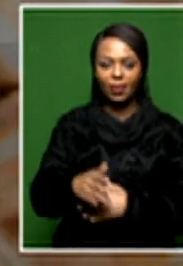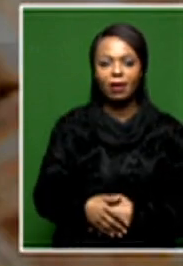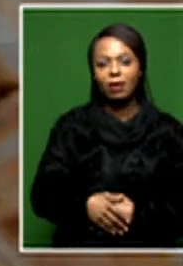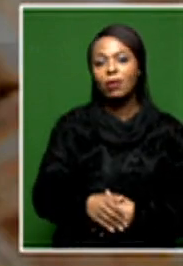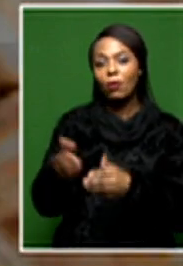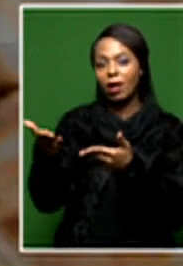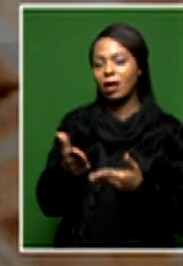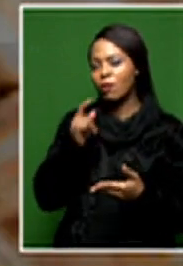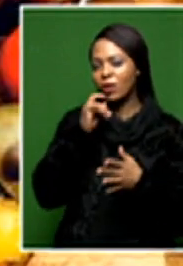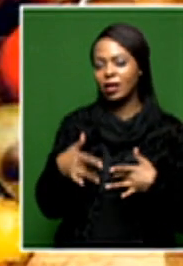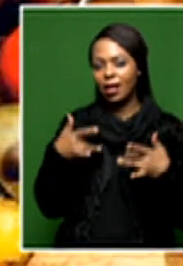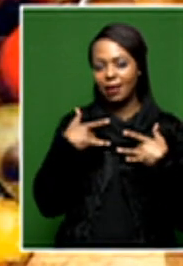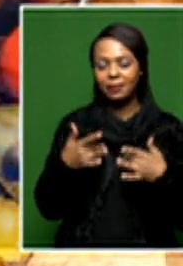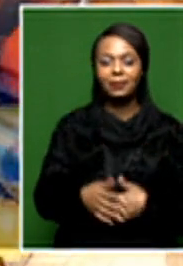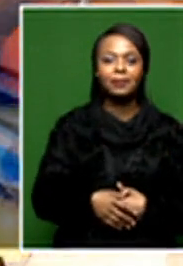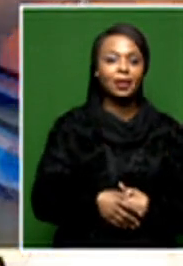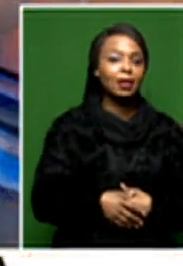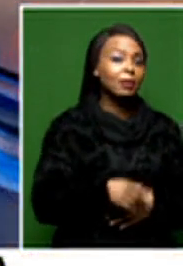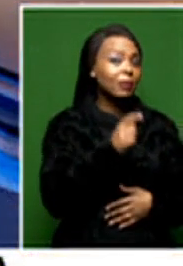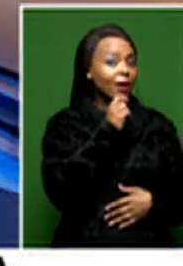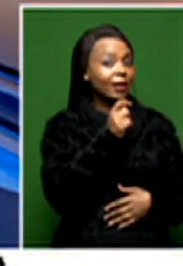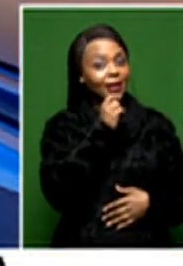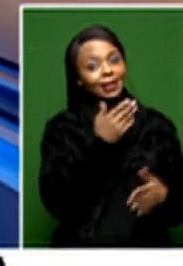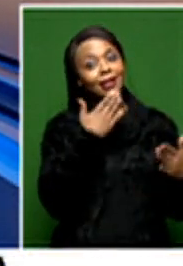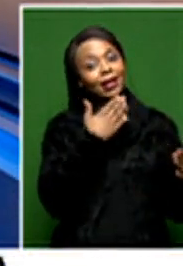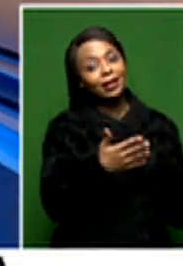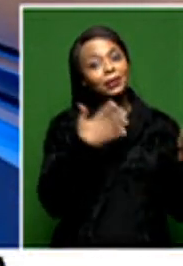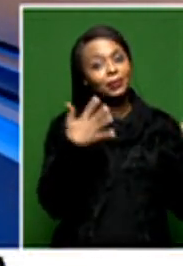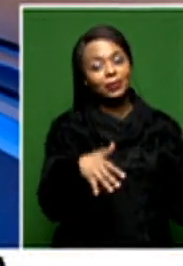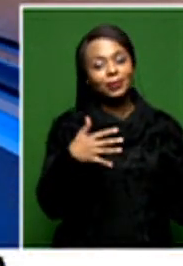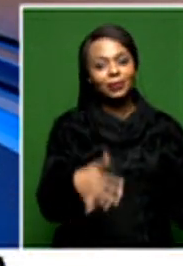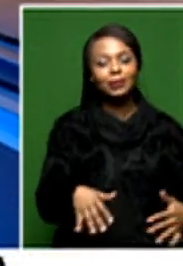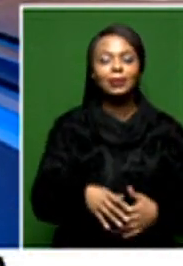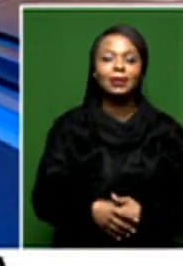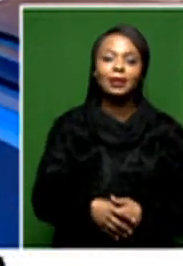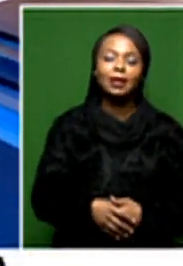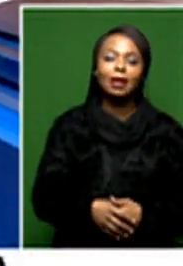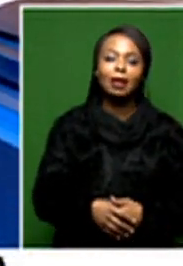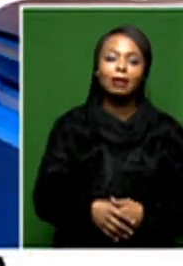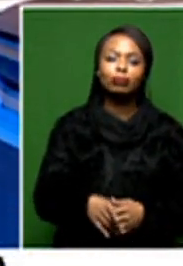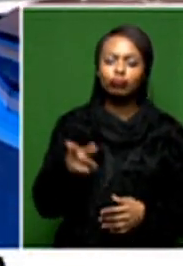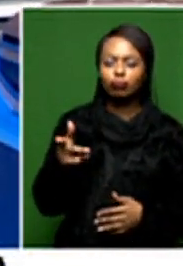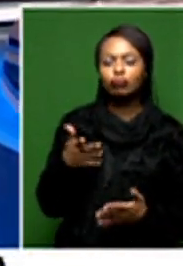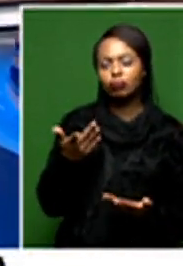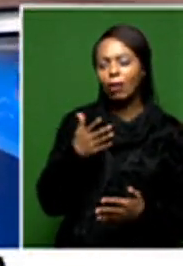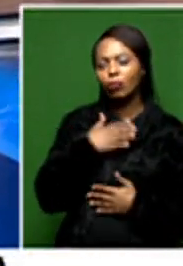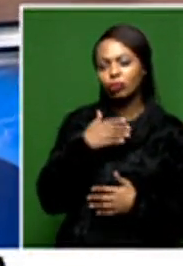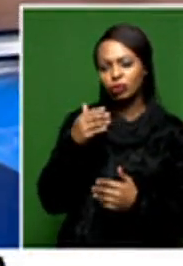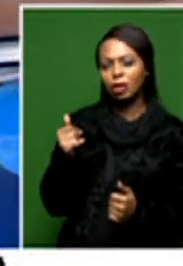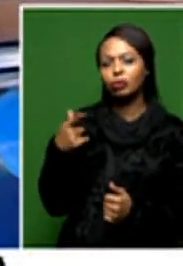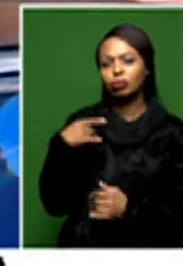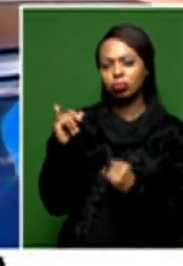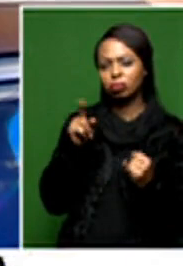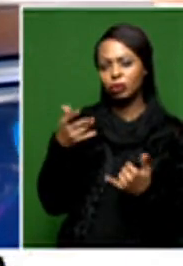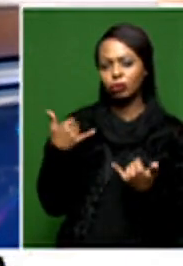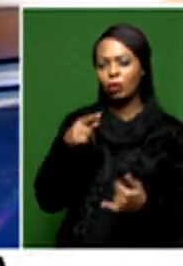welcome to Morning Live. Good morning. Thank you very much. It's an absolute pleasure having you this morning, Jan. Now, tell